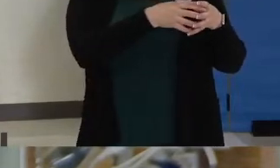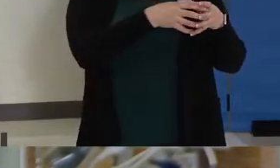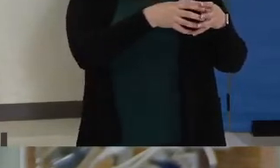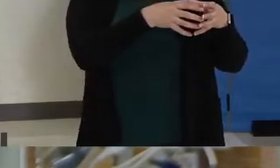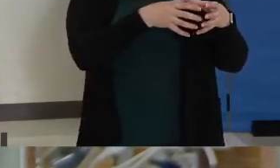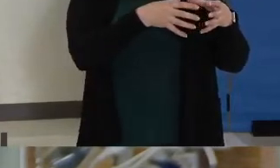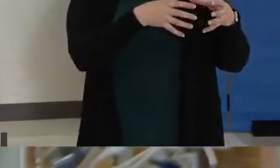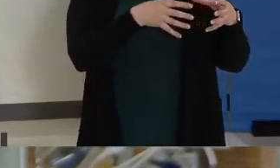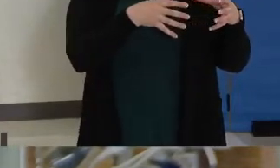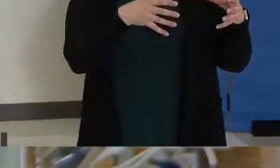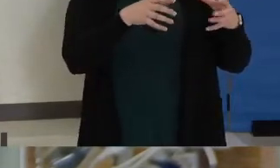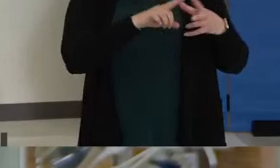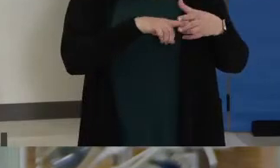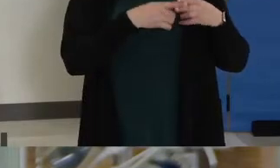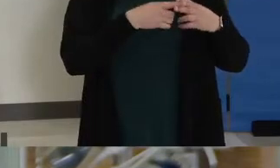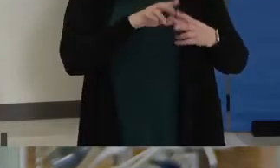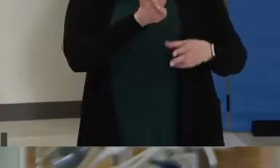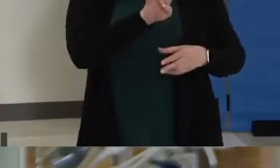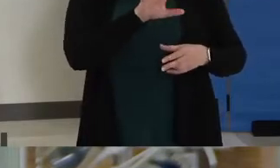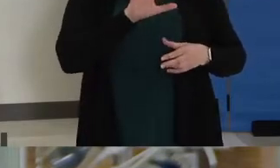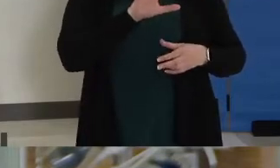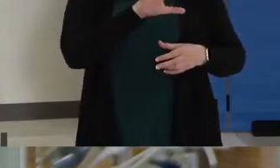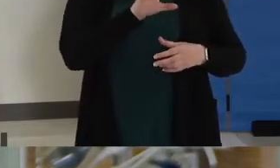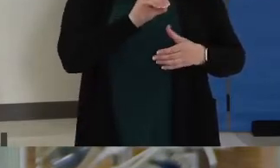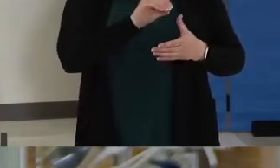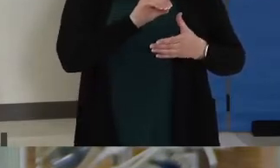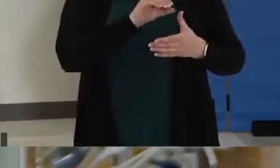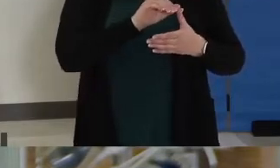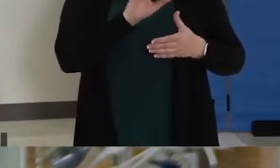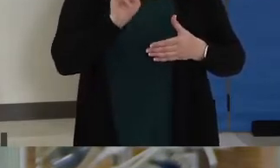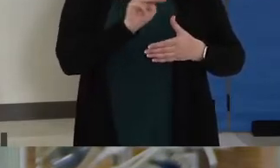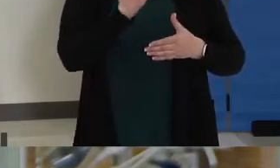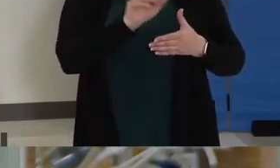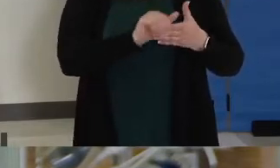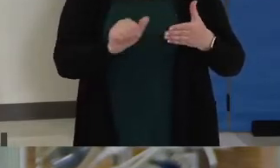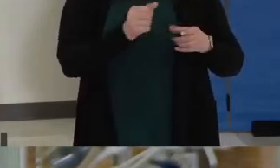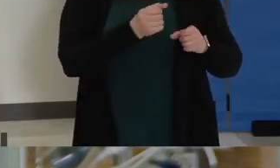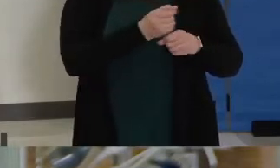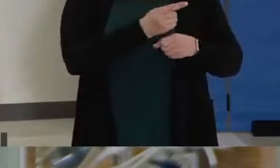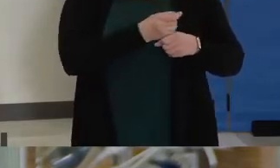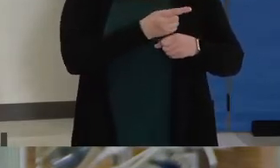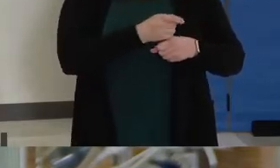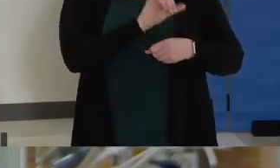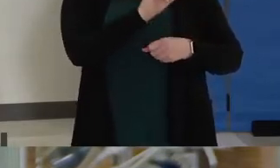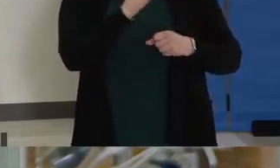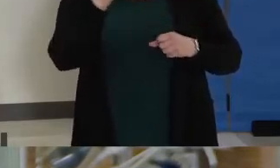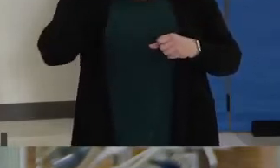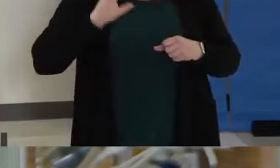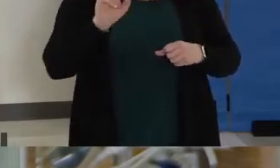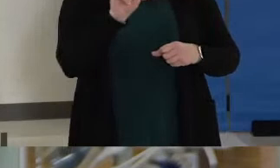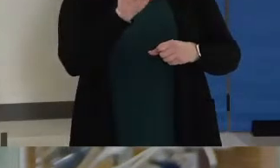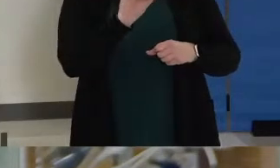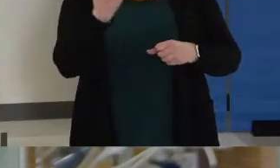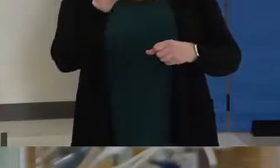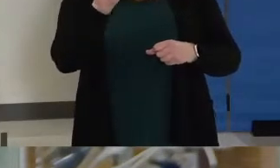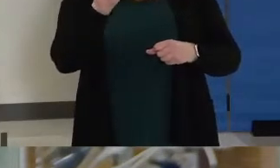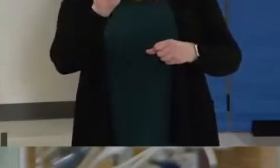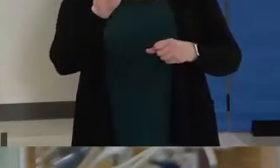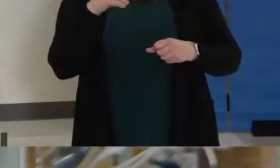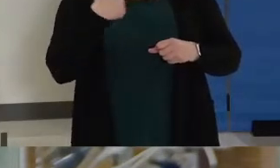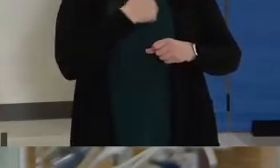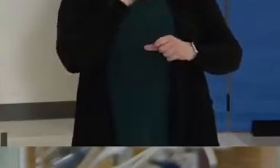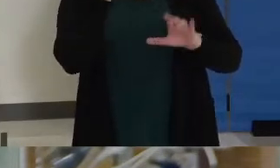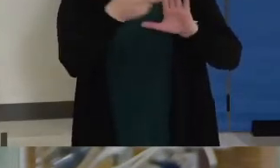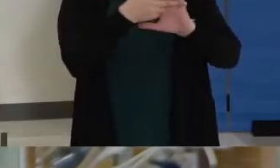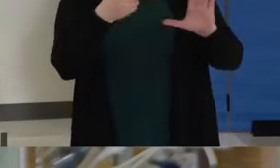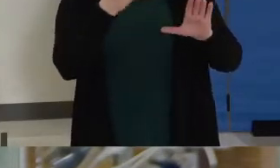This started at $750 million a year. That was a lot of money back in 2004. We did not index it for inflation. It's now, as I said earlier,